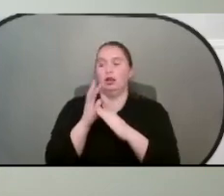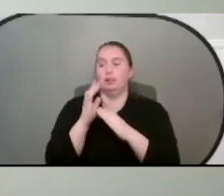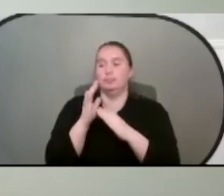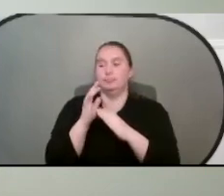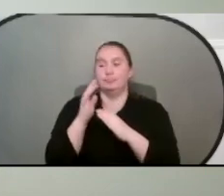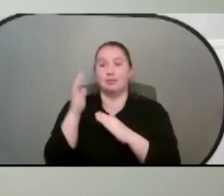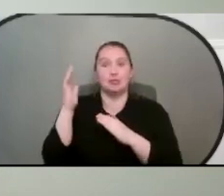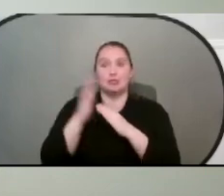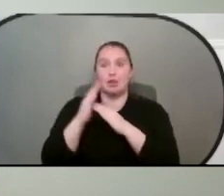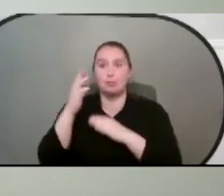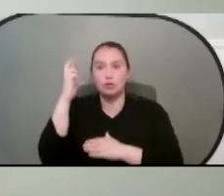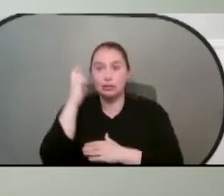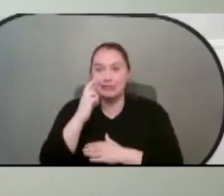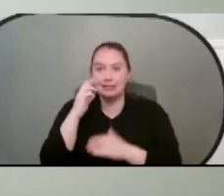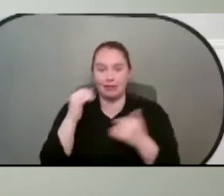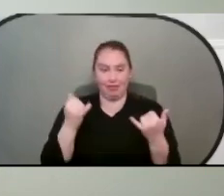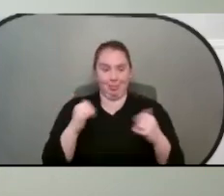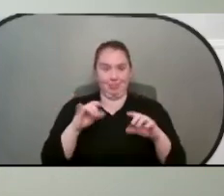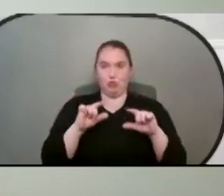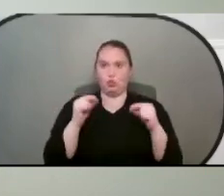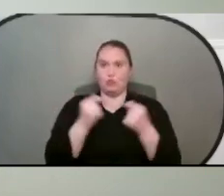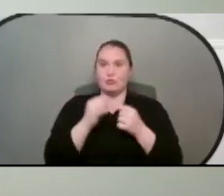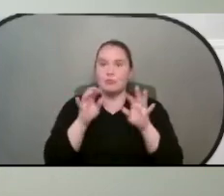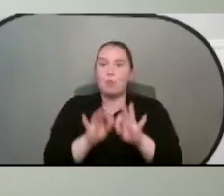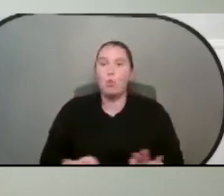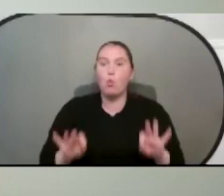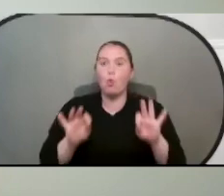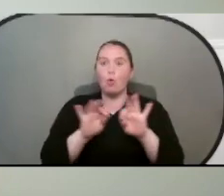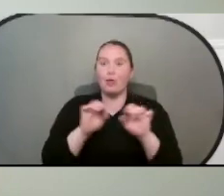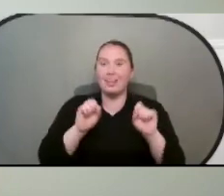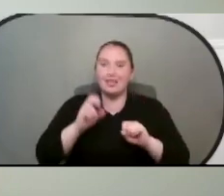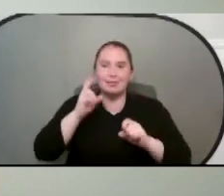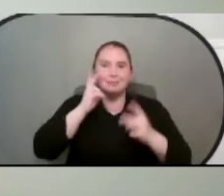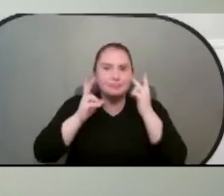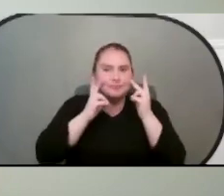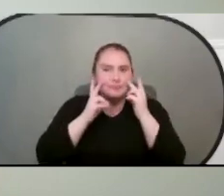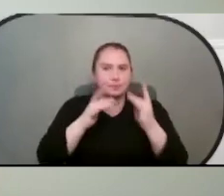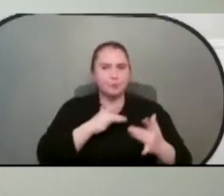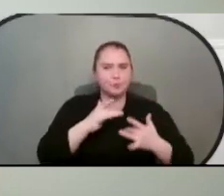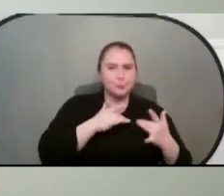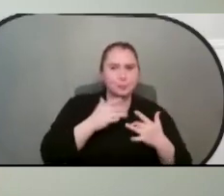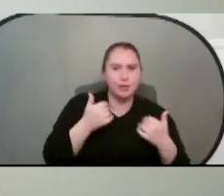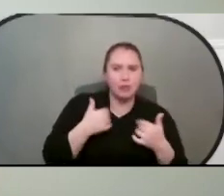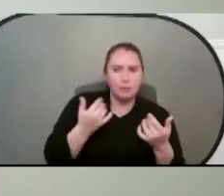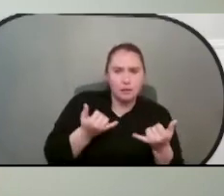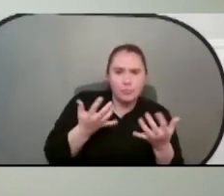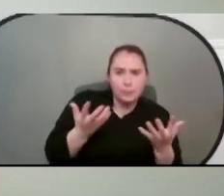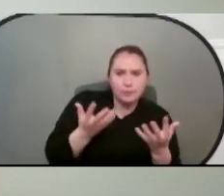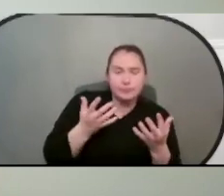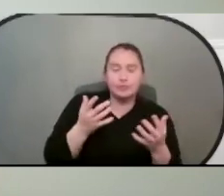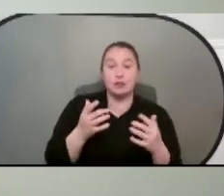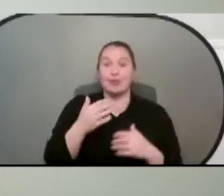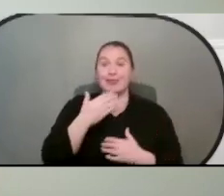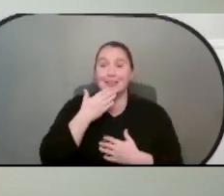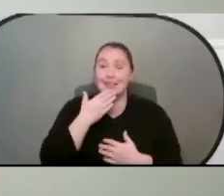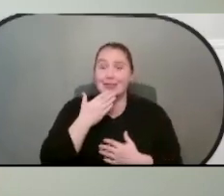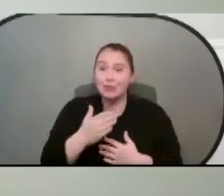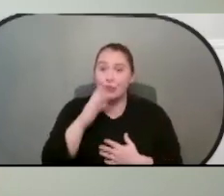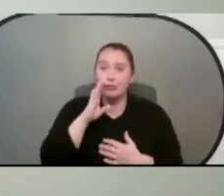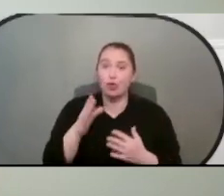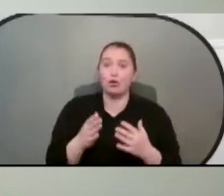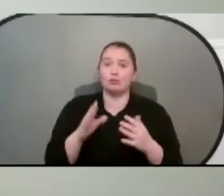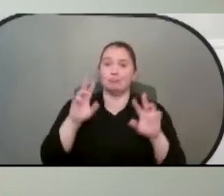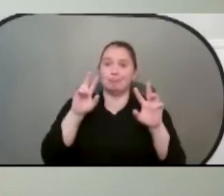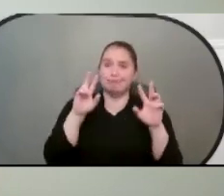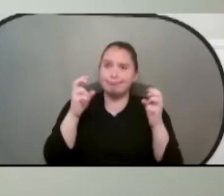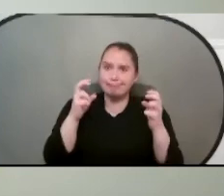reasons that this group is important is to hear those kinds of concerns now. So Ilda, thank you for bringing that up so we can work through that